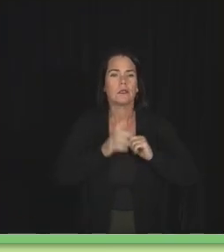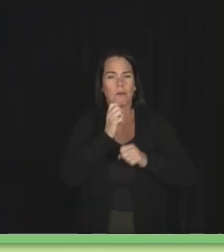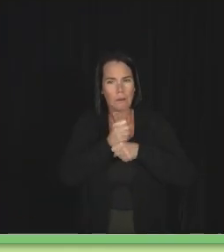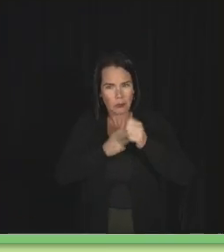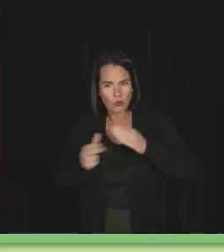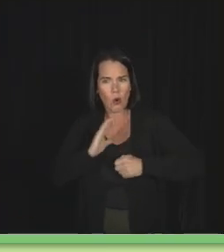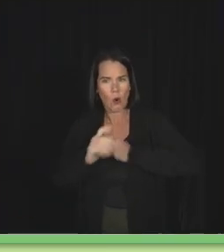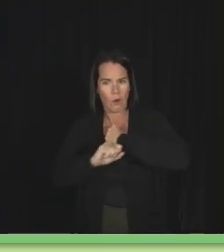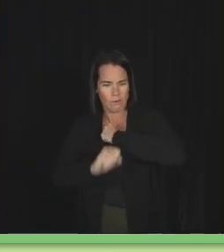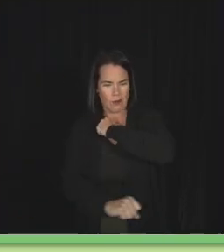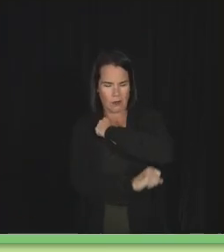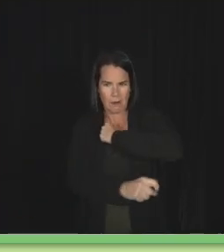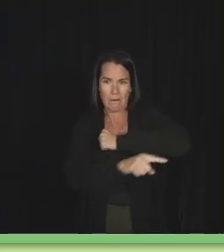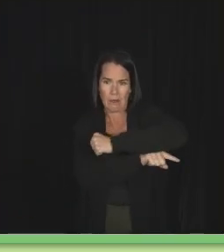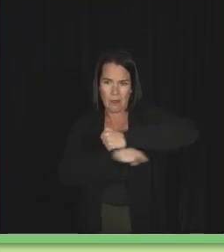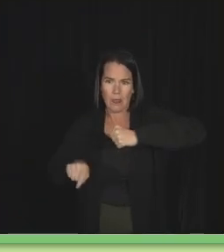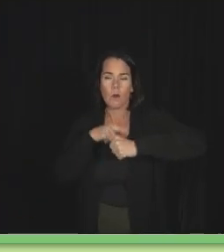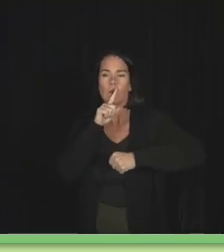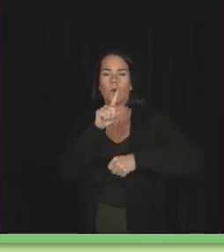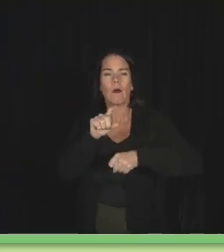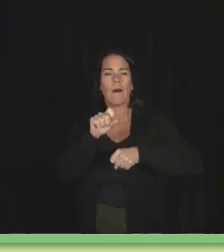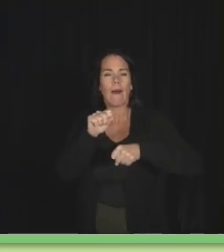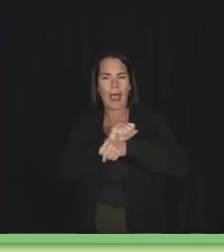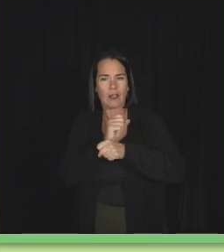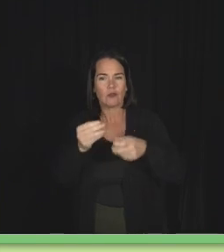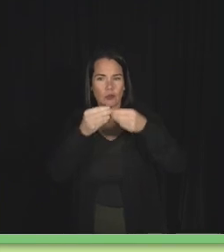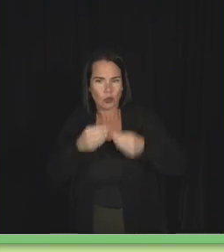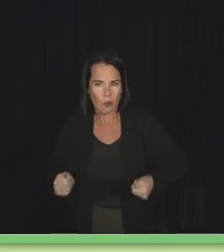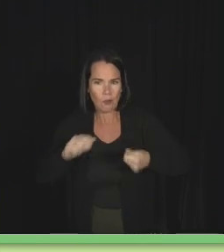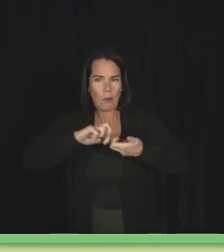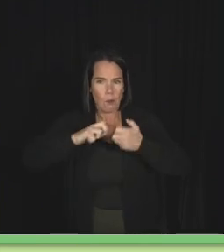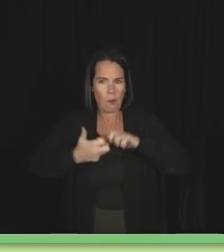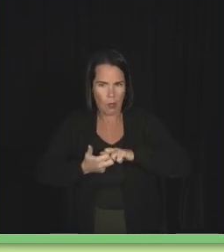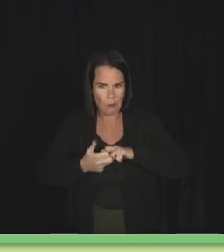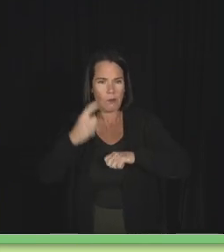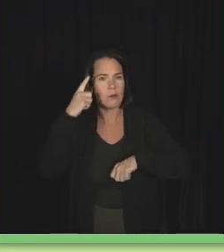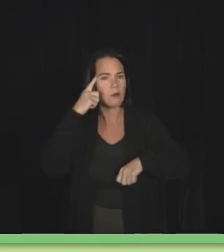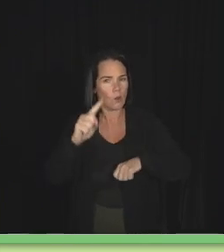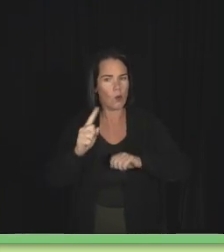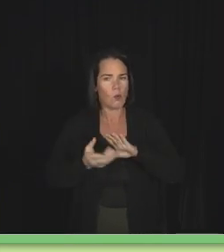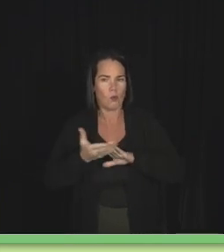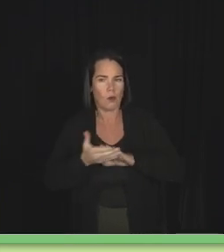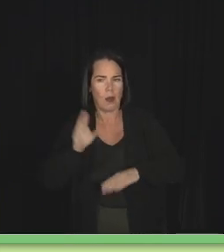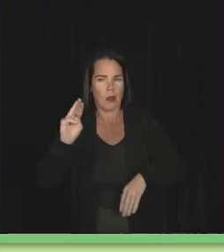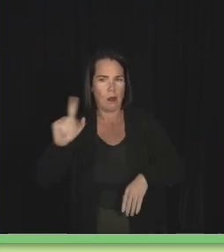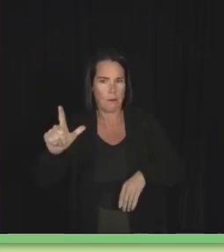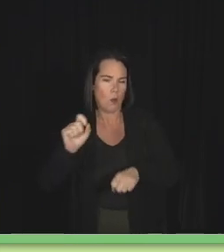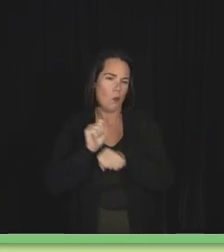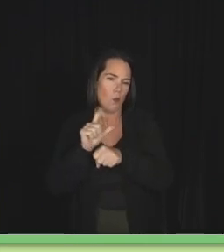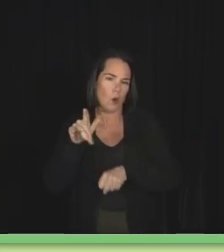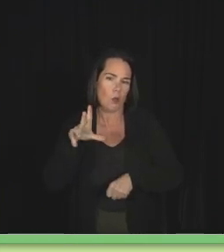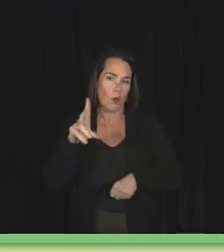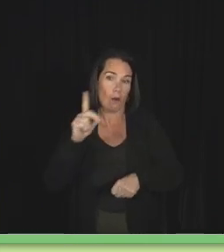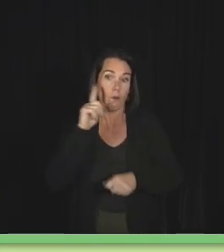we're building are actually solving the pain points for running ML AI workloads at